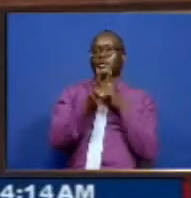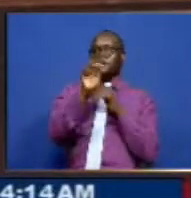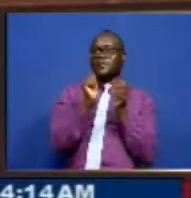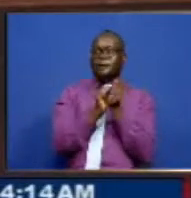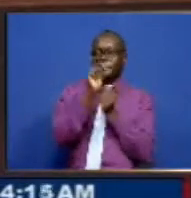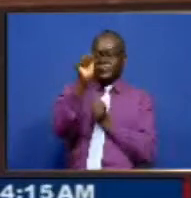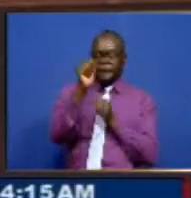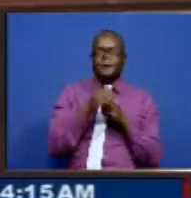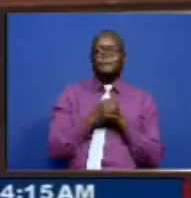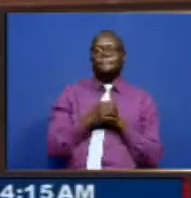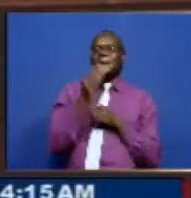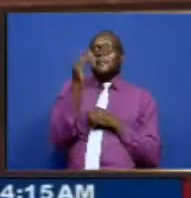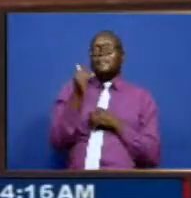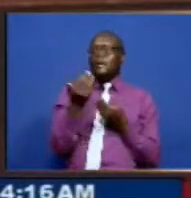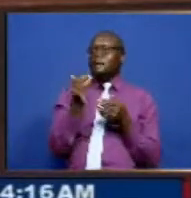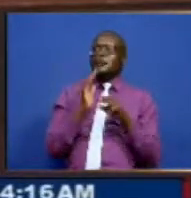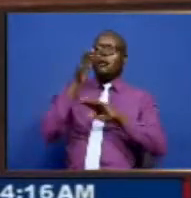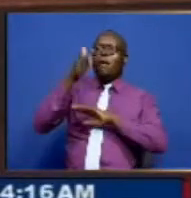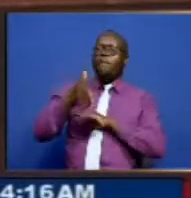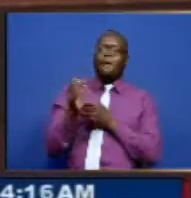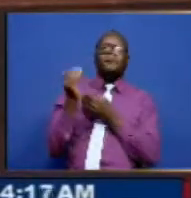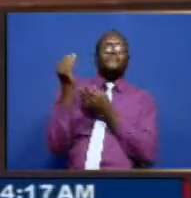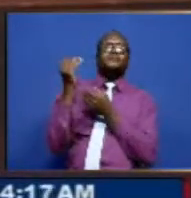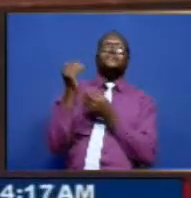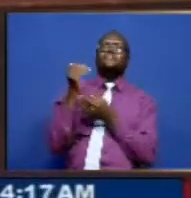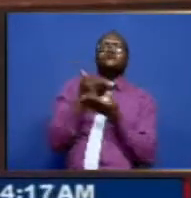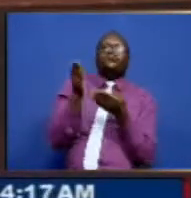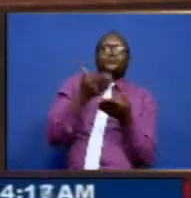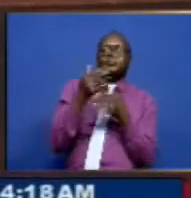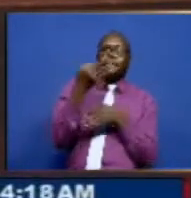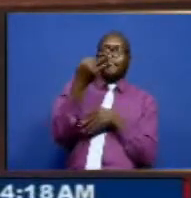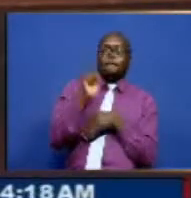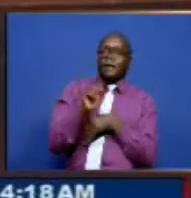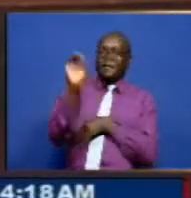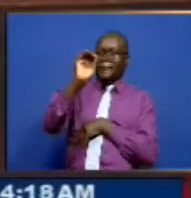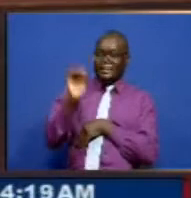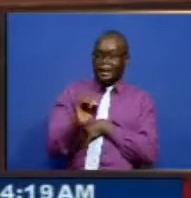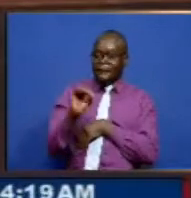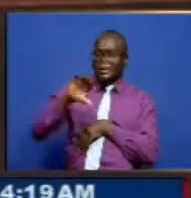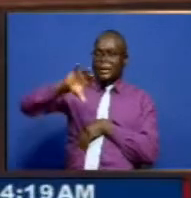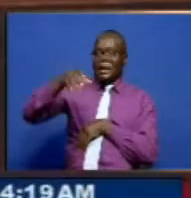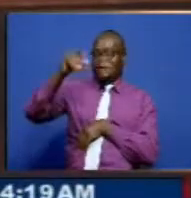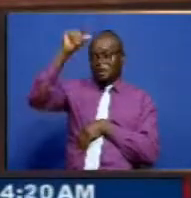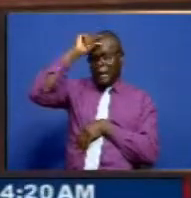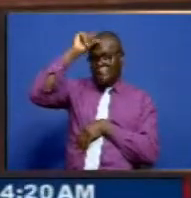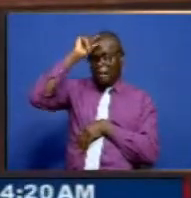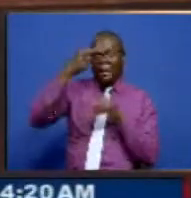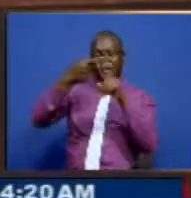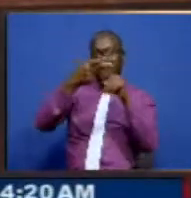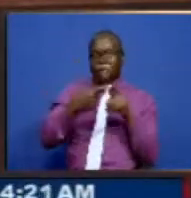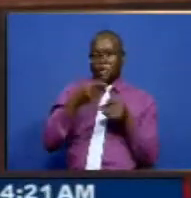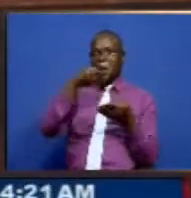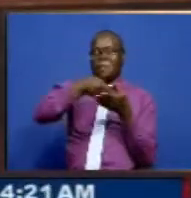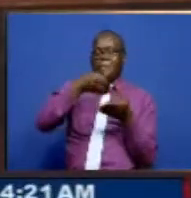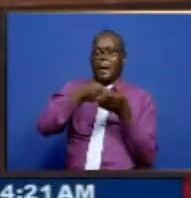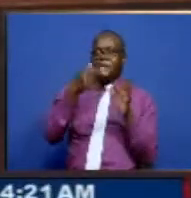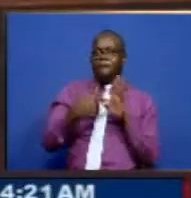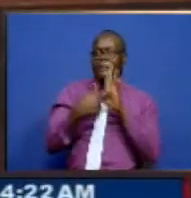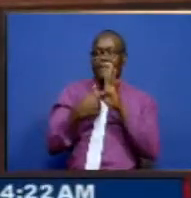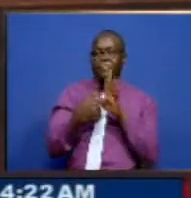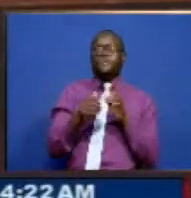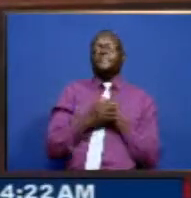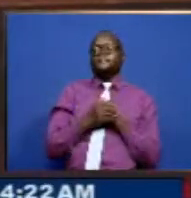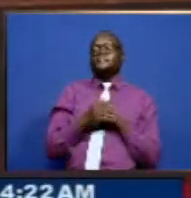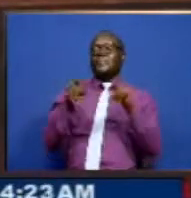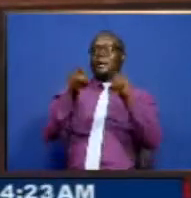2015 by exceeding expenditure limit of 35% county government's total revenue. For instance,